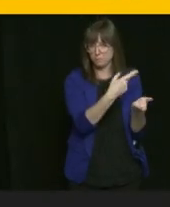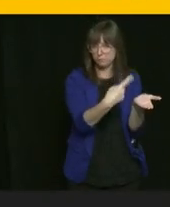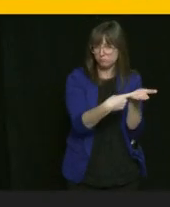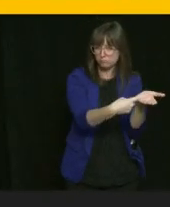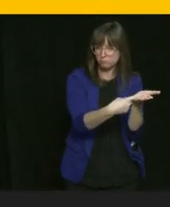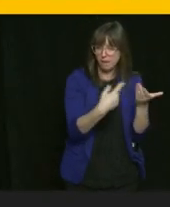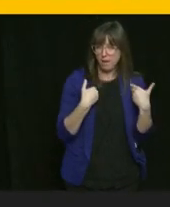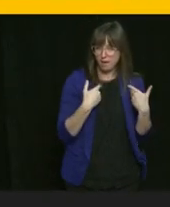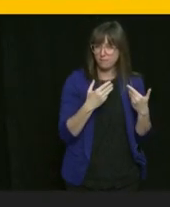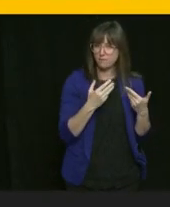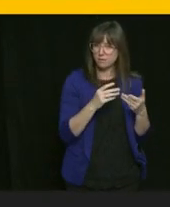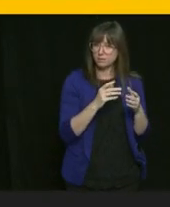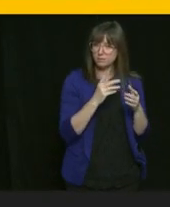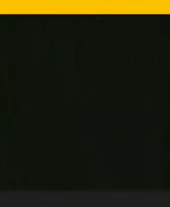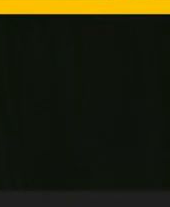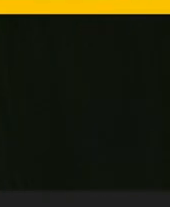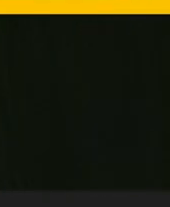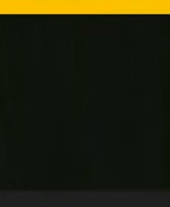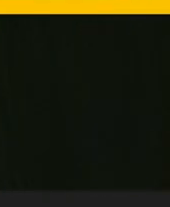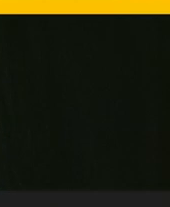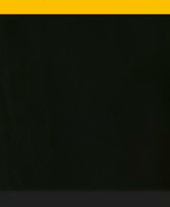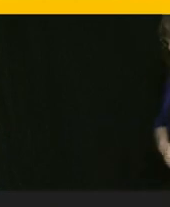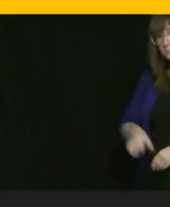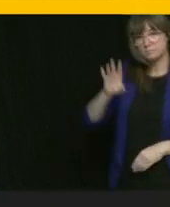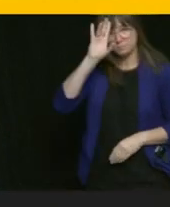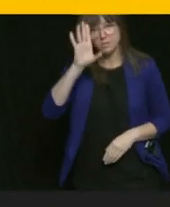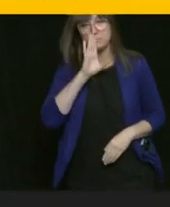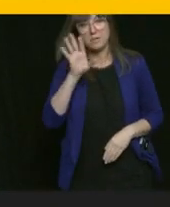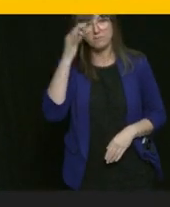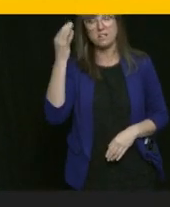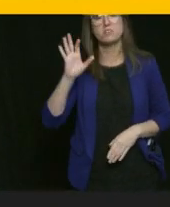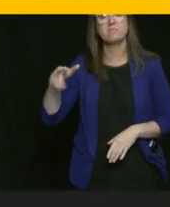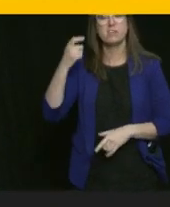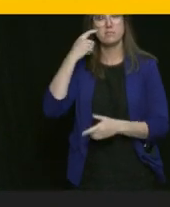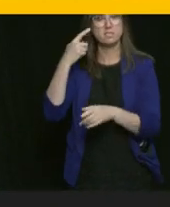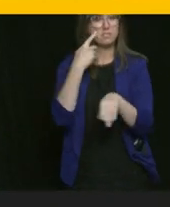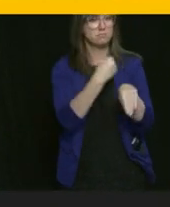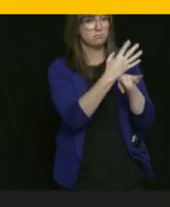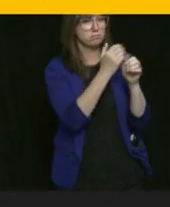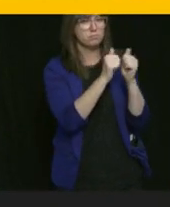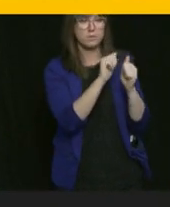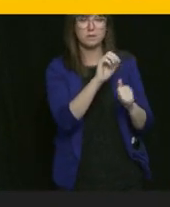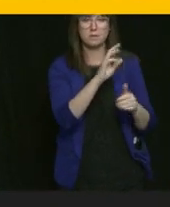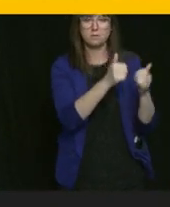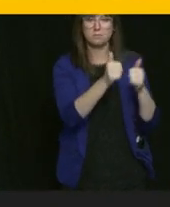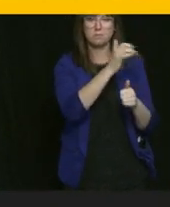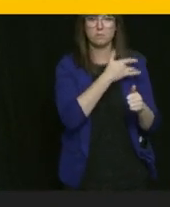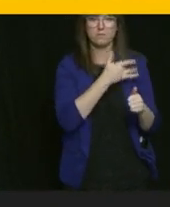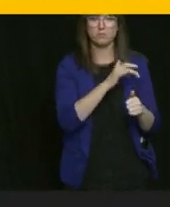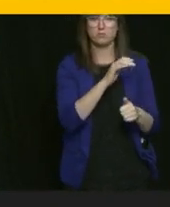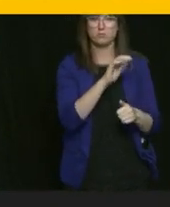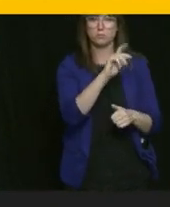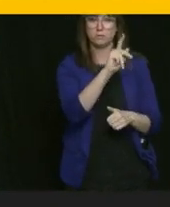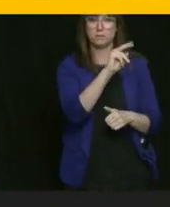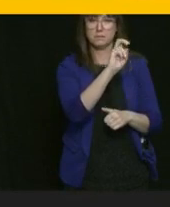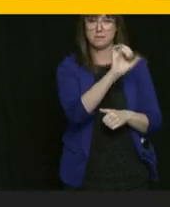regarding continuing this project? And recently, you spoke to Mr. Kenny about Keystone.